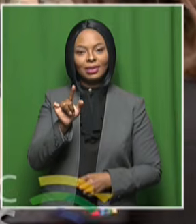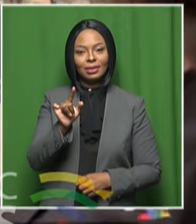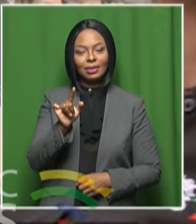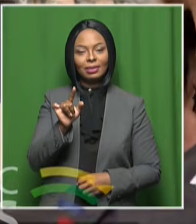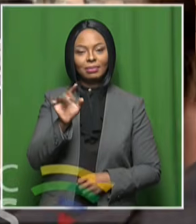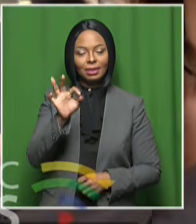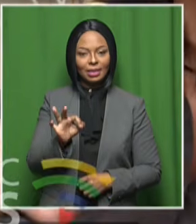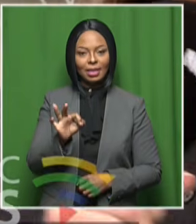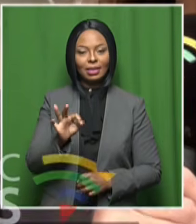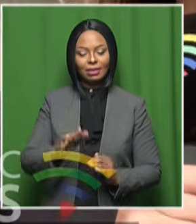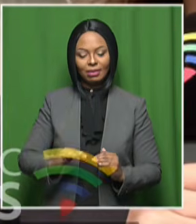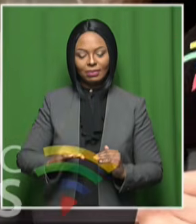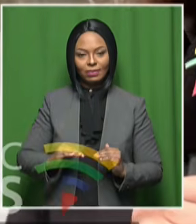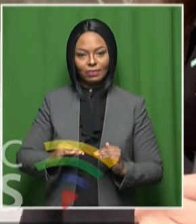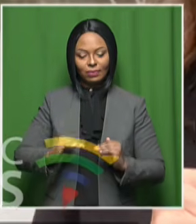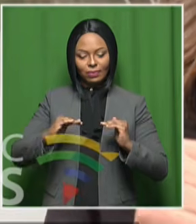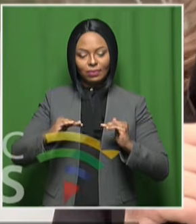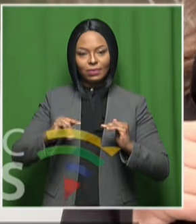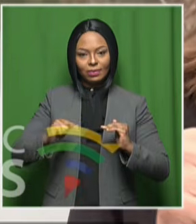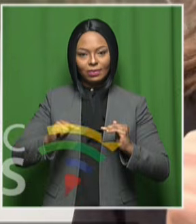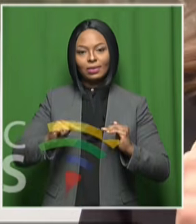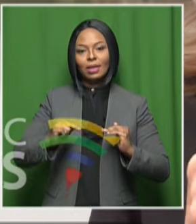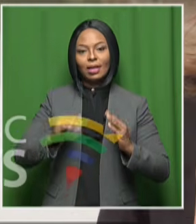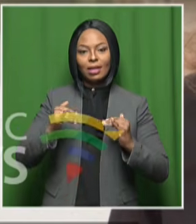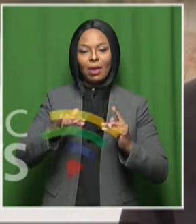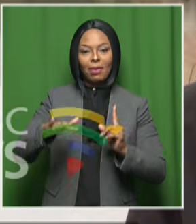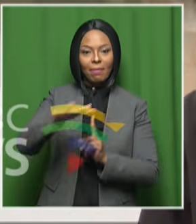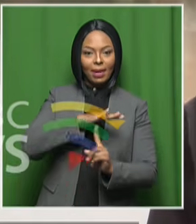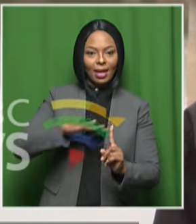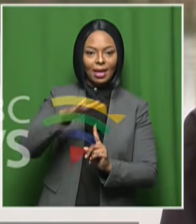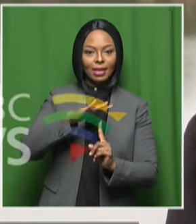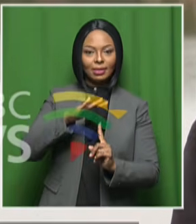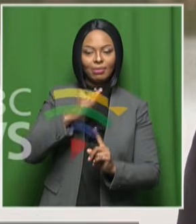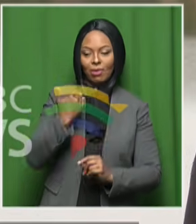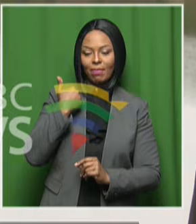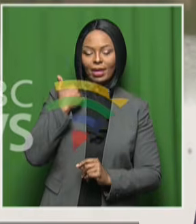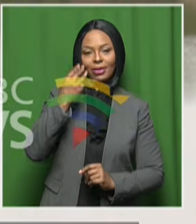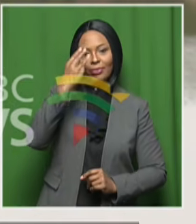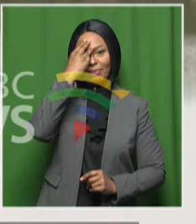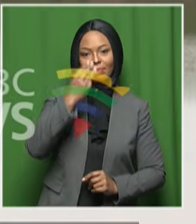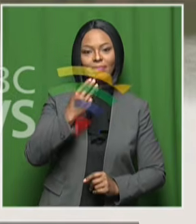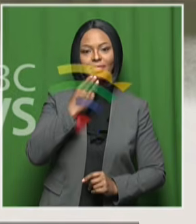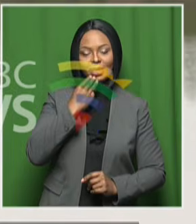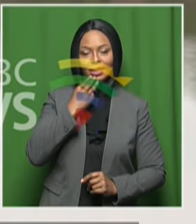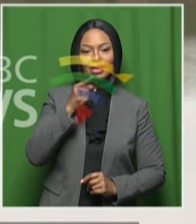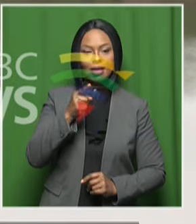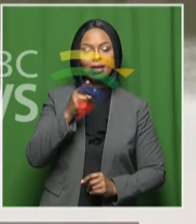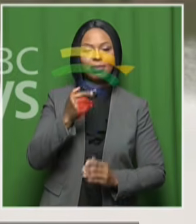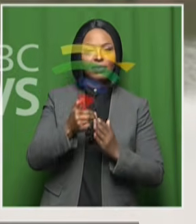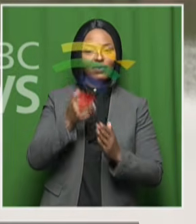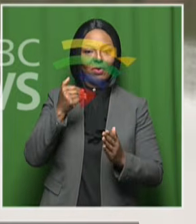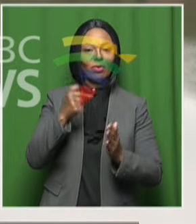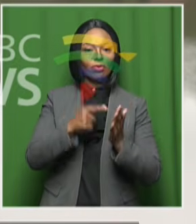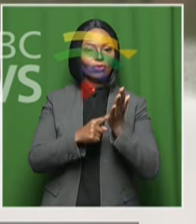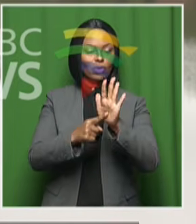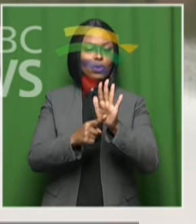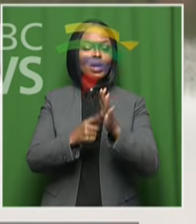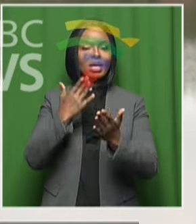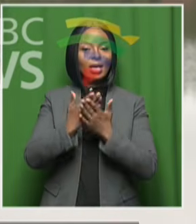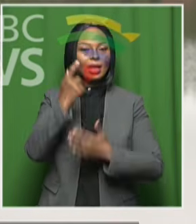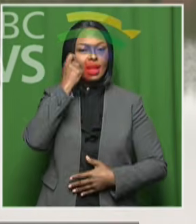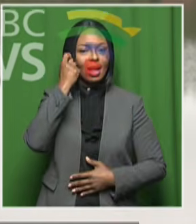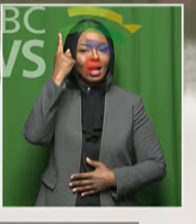perhaps what you're seeing, but I must say the aerial view photographs that we got yesterday, which I'm sure we've been playing for you, you could get a greater picture as